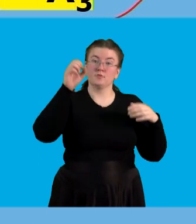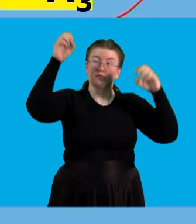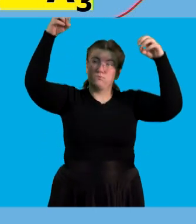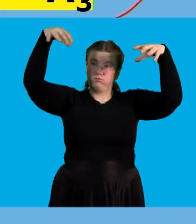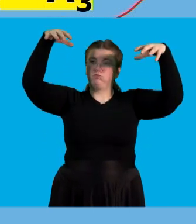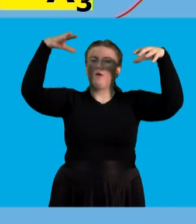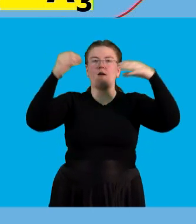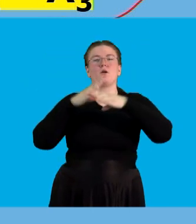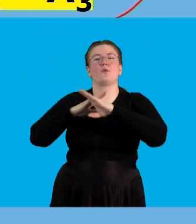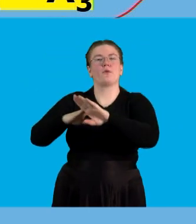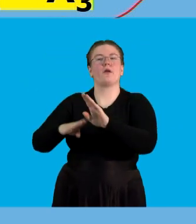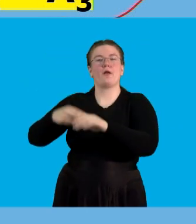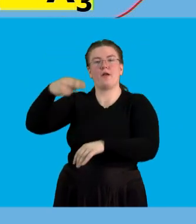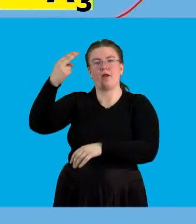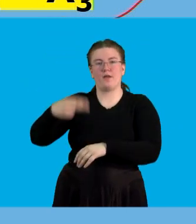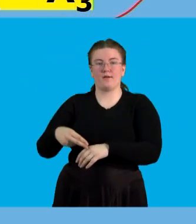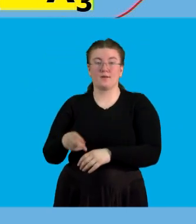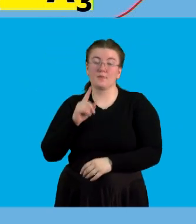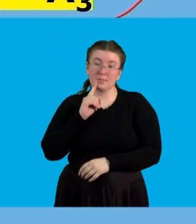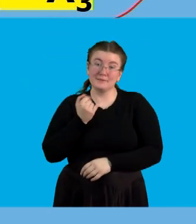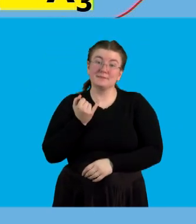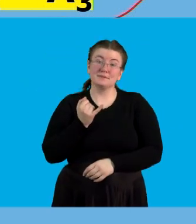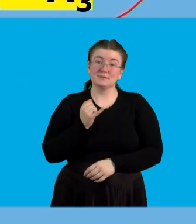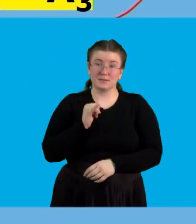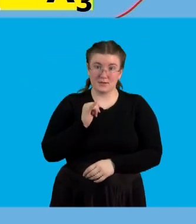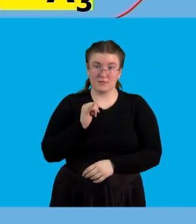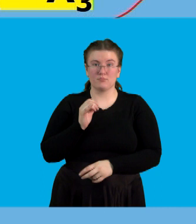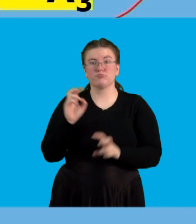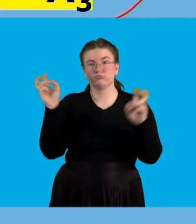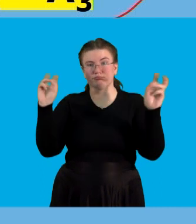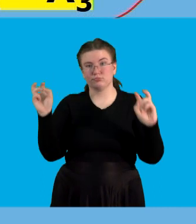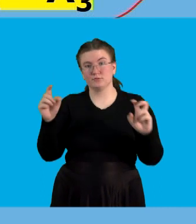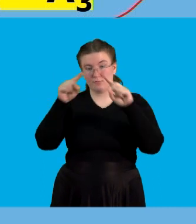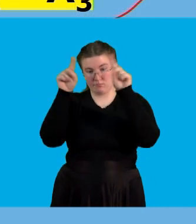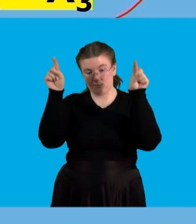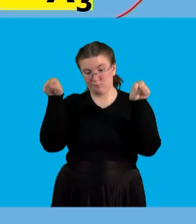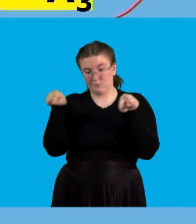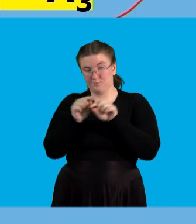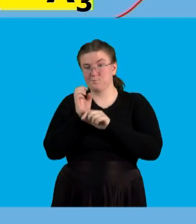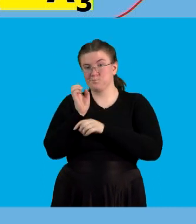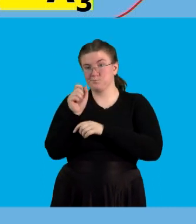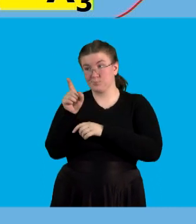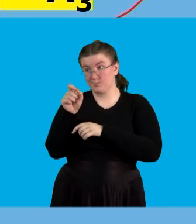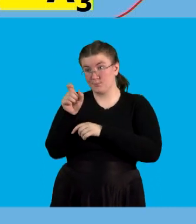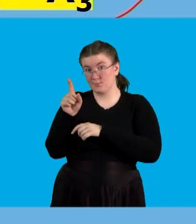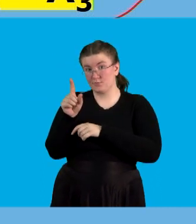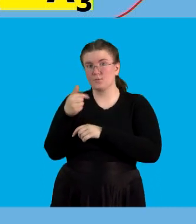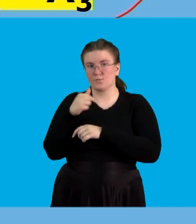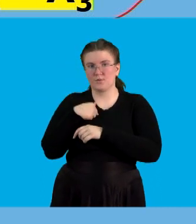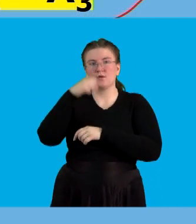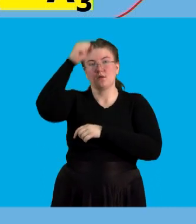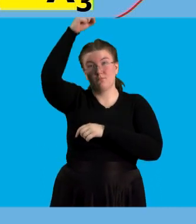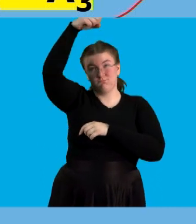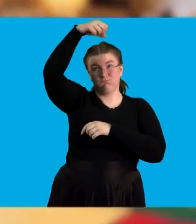particular electric circuit there. However, still on this electric circuit, wherever we put